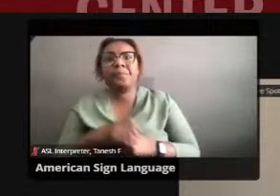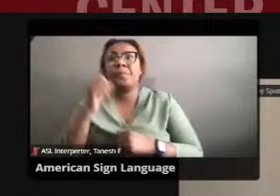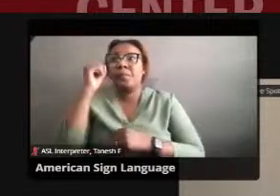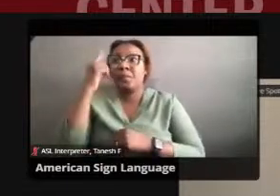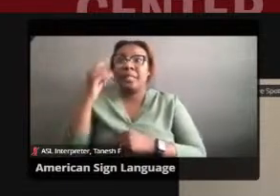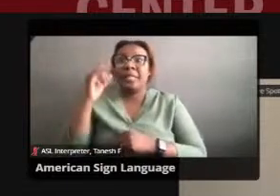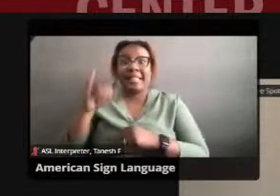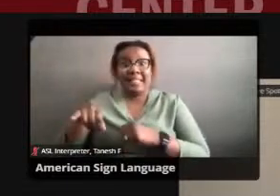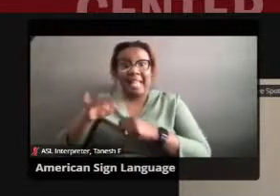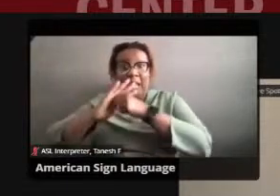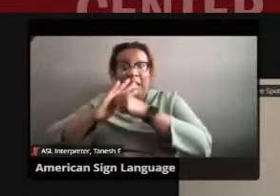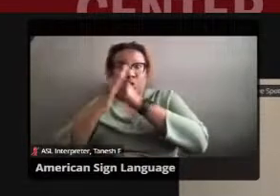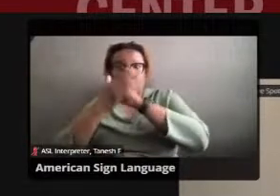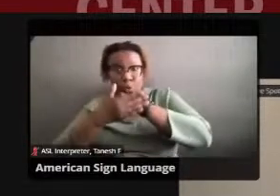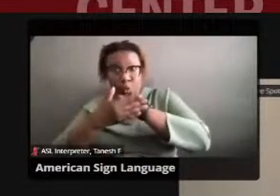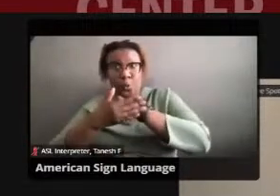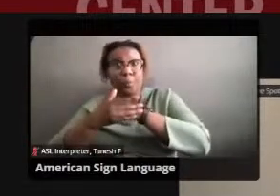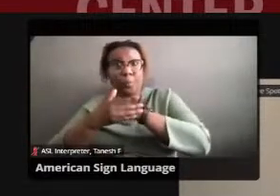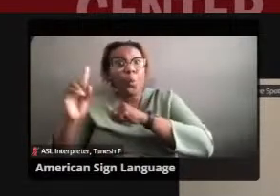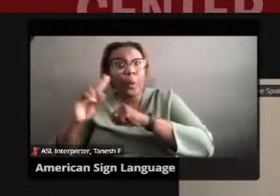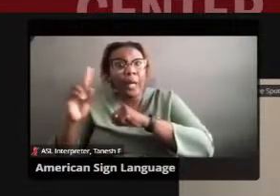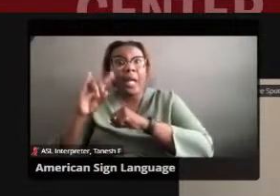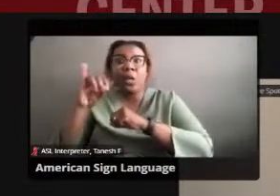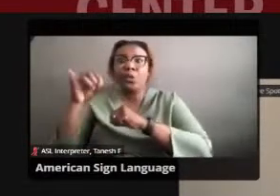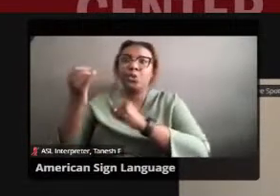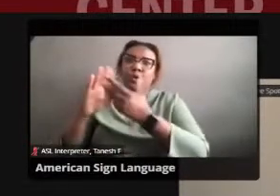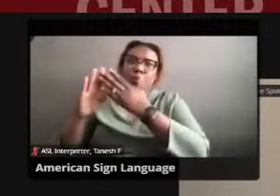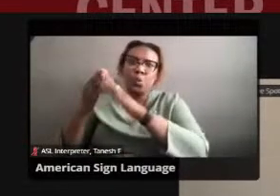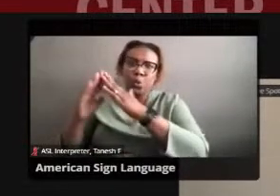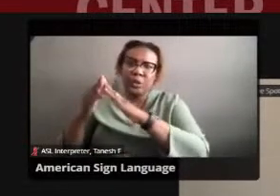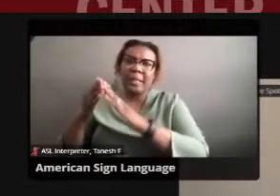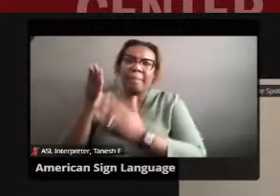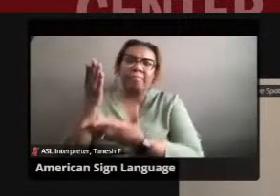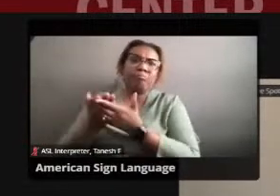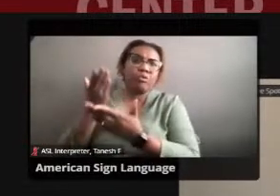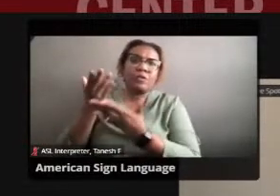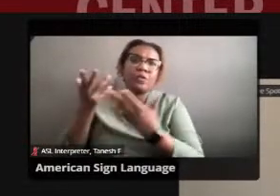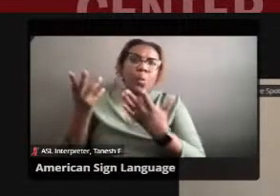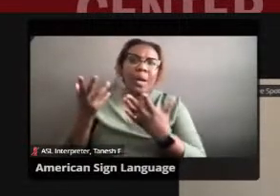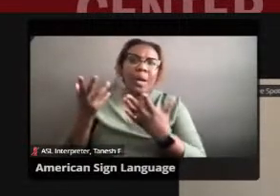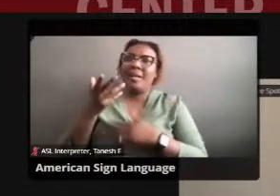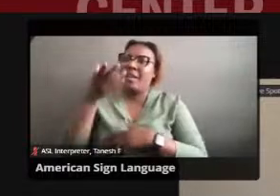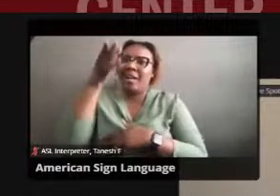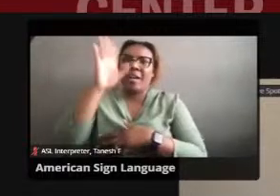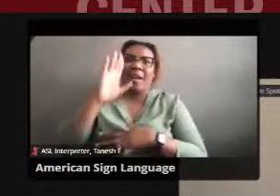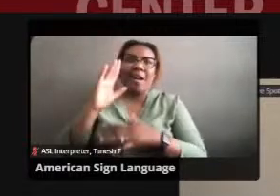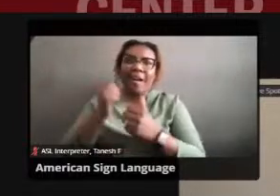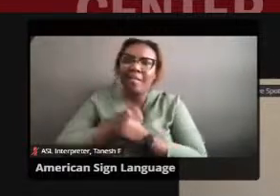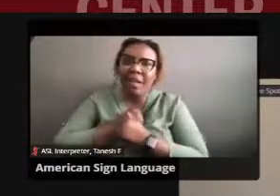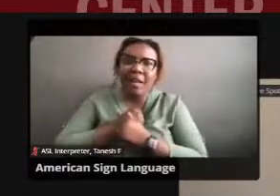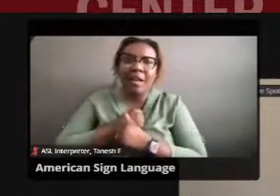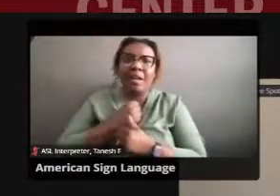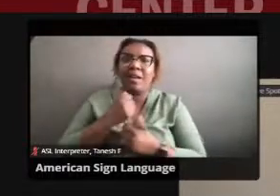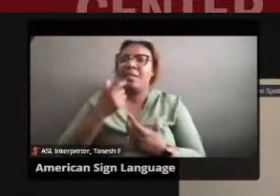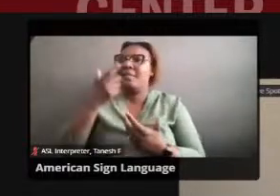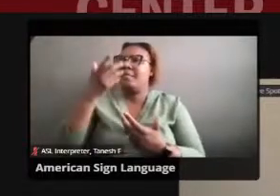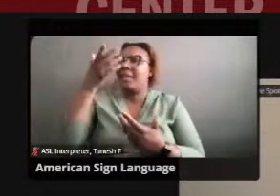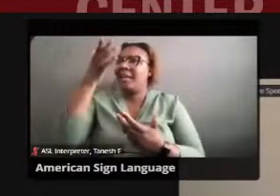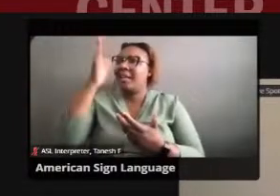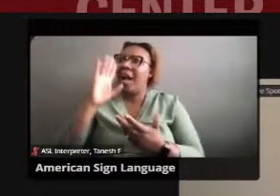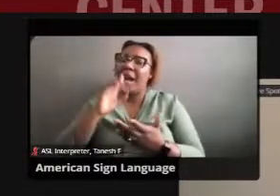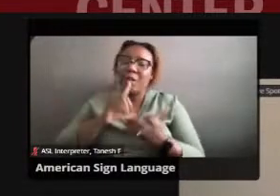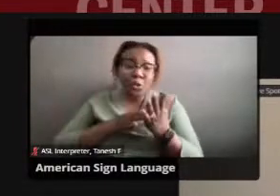witness to one whose power and love cannot be contained within the walls of a tomb or by a